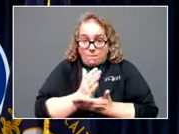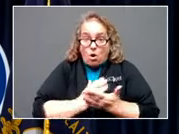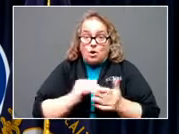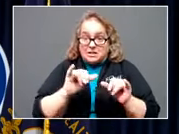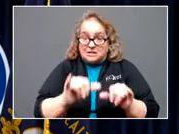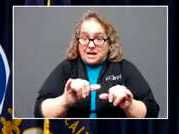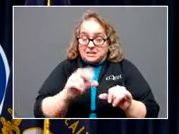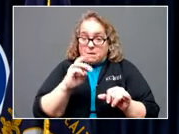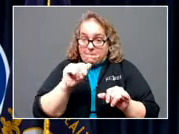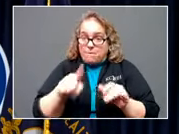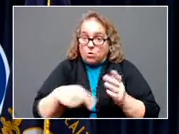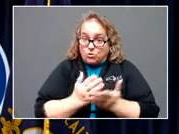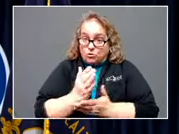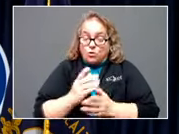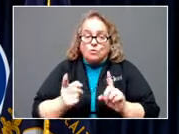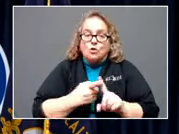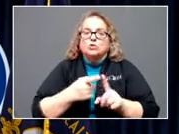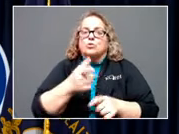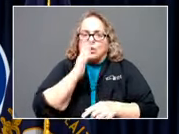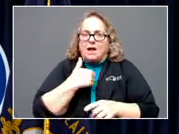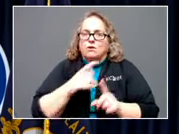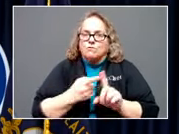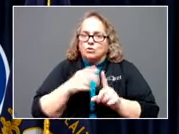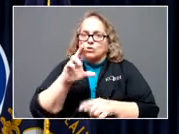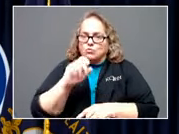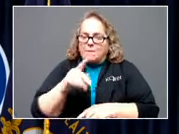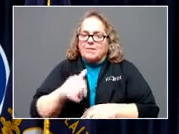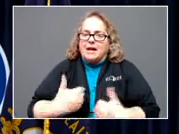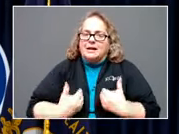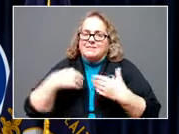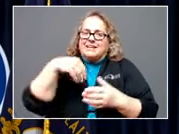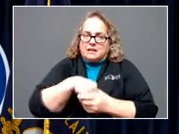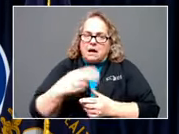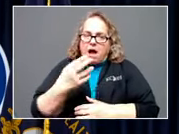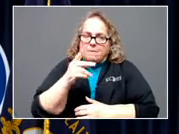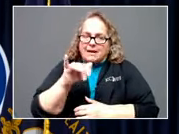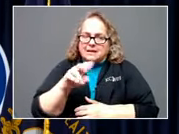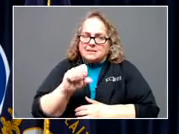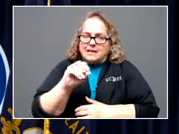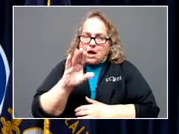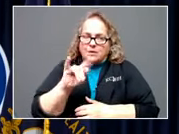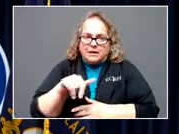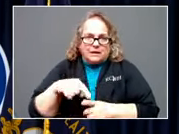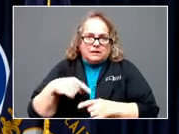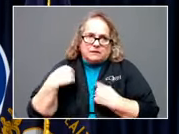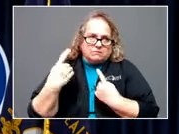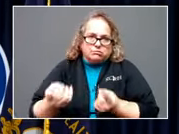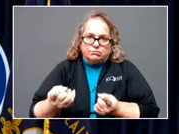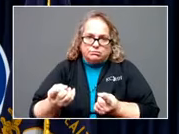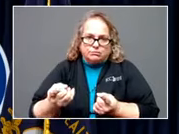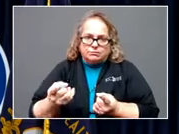through, the first representative that has lived in Hopkins County and I think at least 6